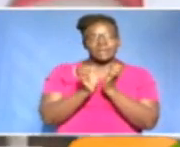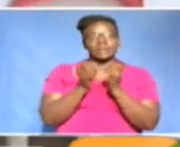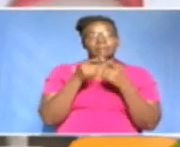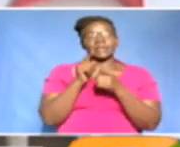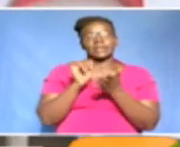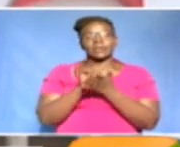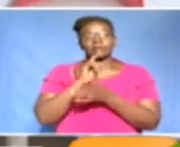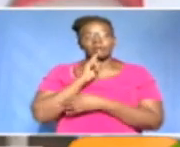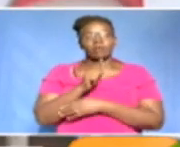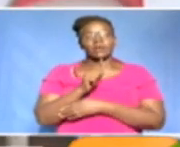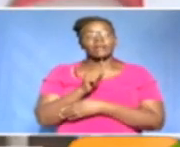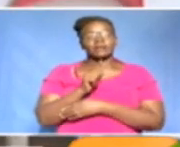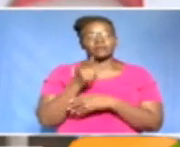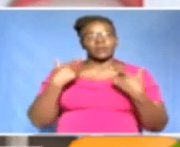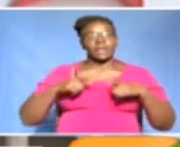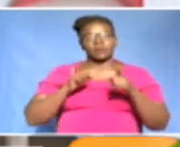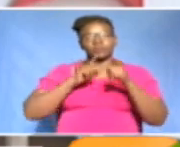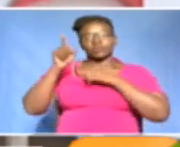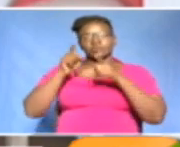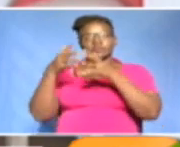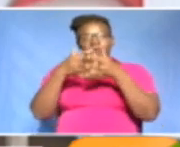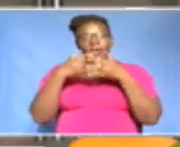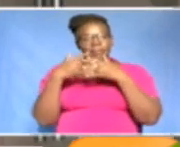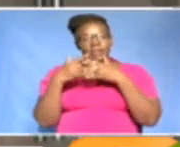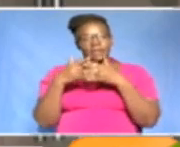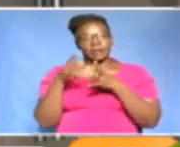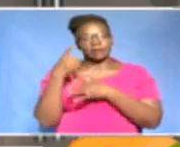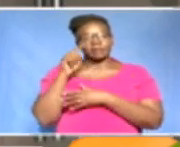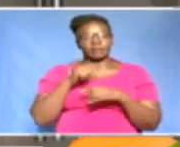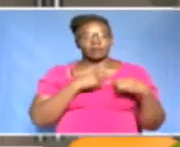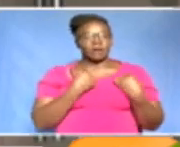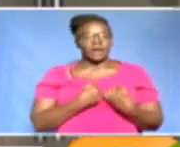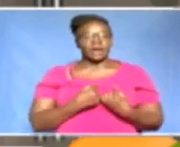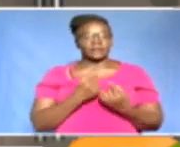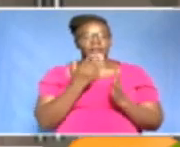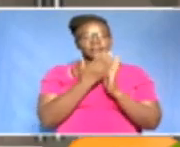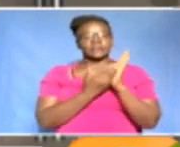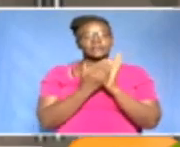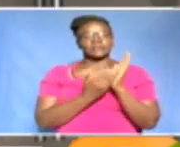were to allow him to travel to the United States for heart surgery.